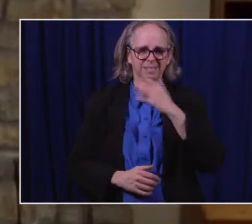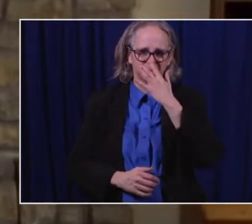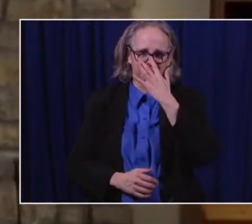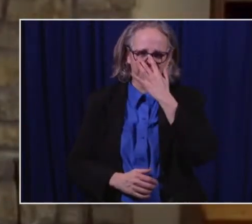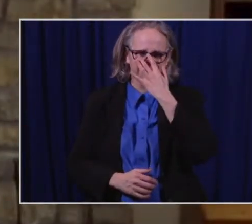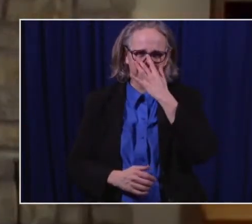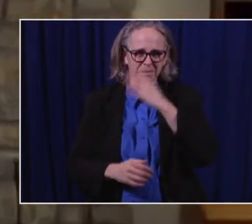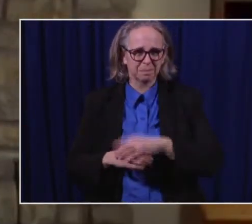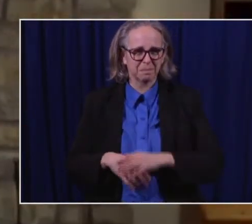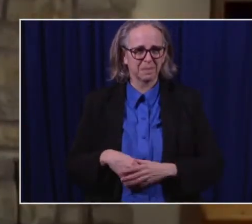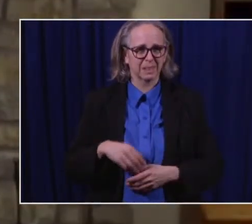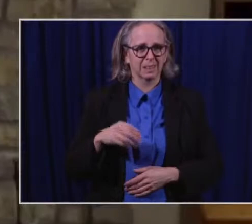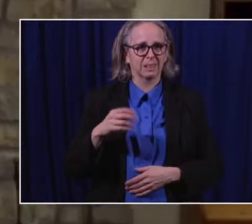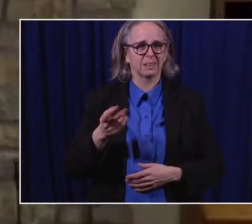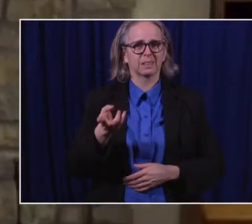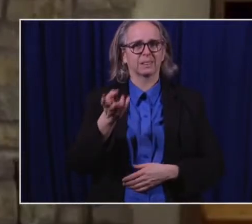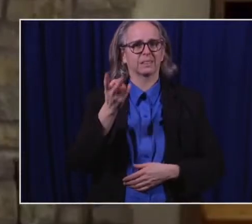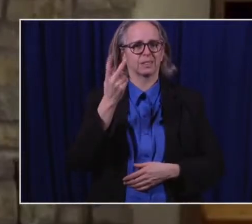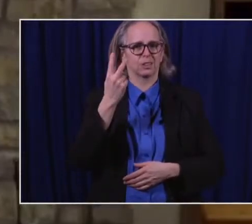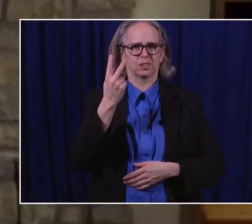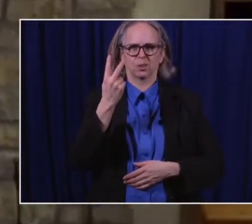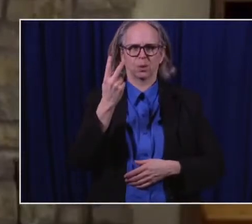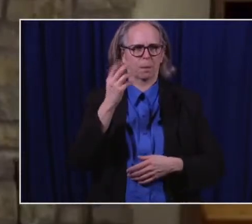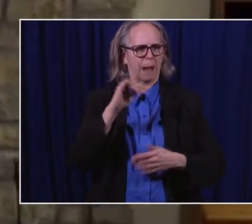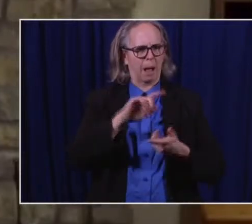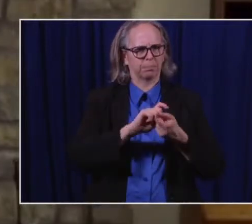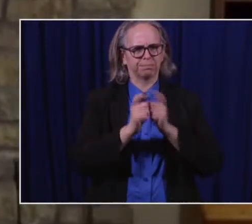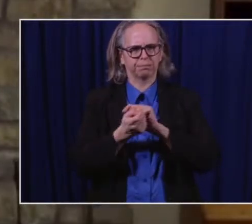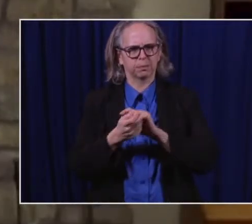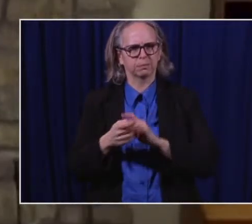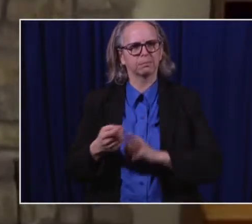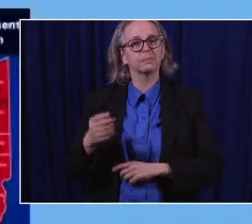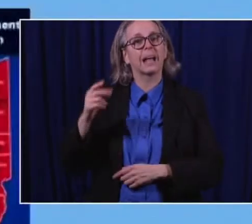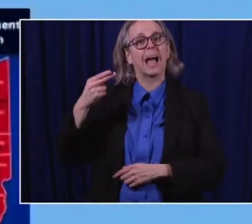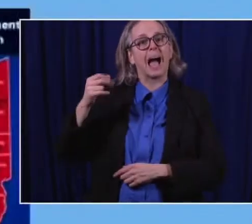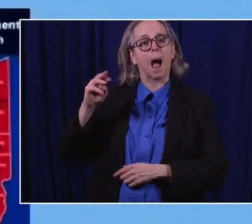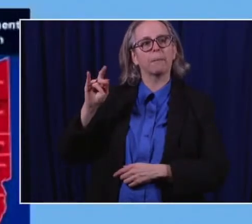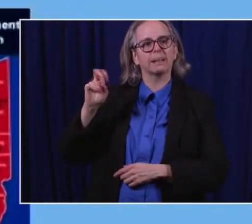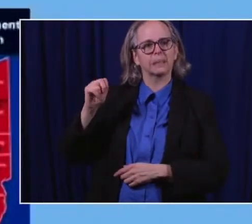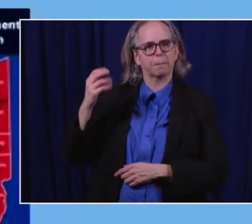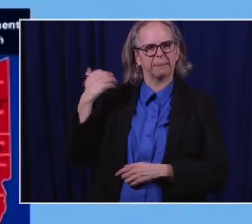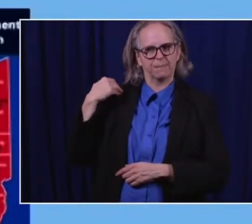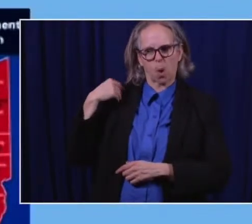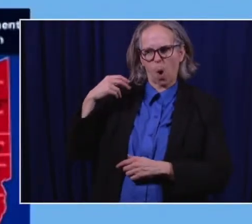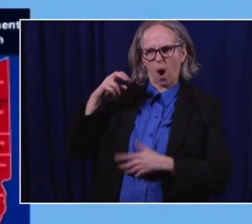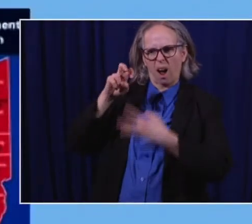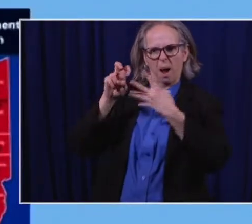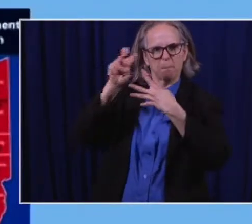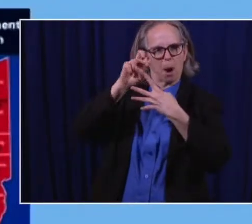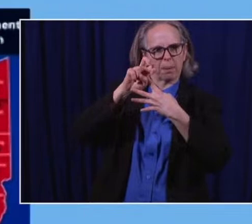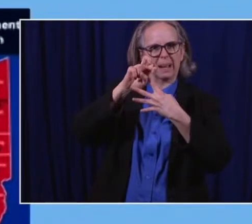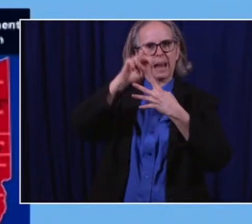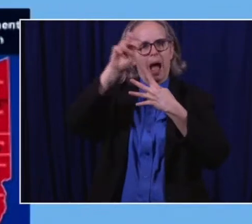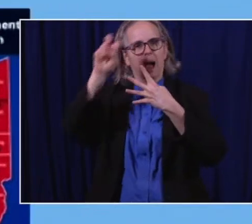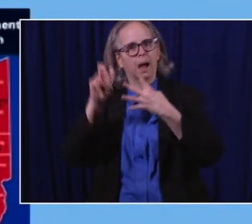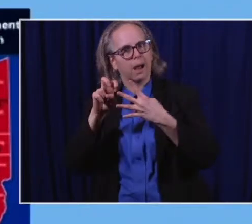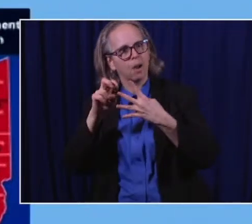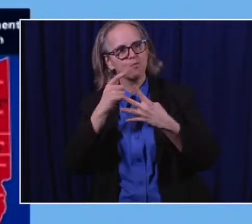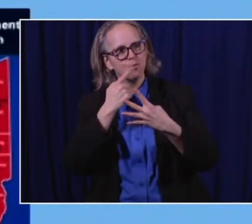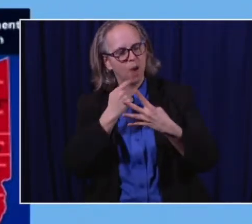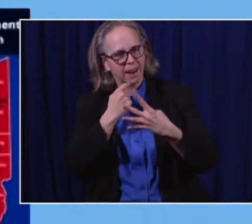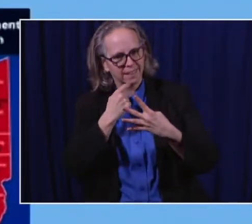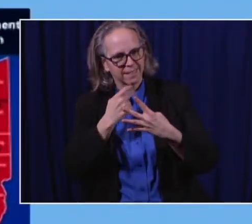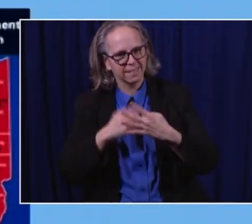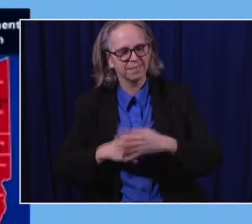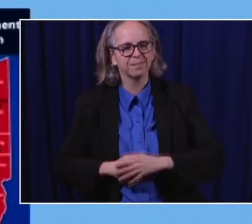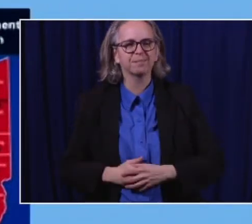You'll just see one change, and that is Hamilton County is no longer purple. It looks similar to last week's, but that is the real change